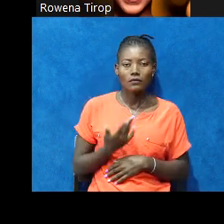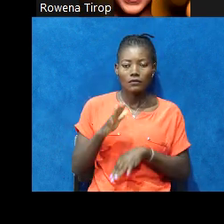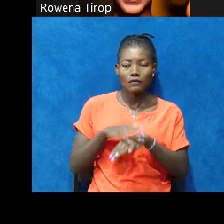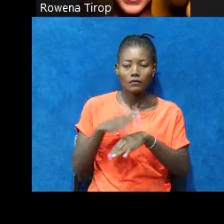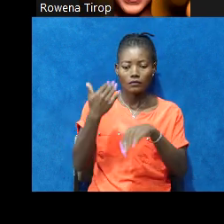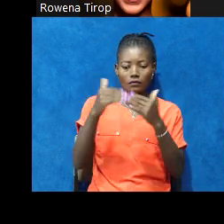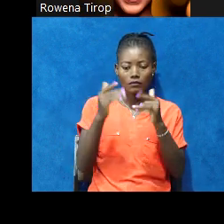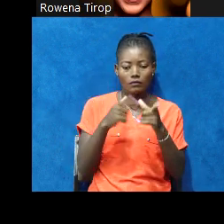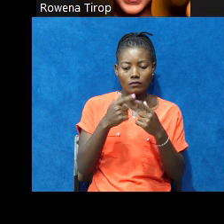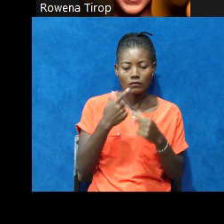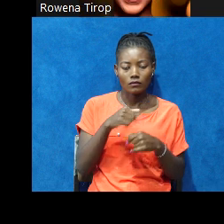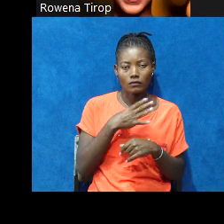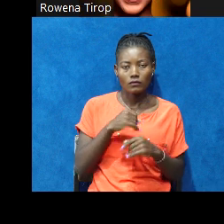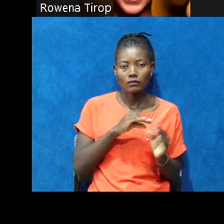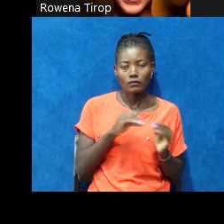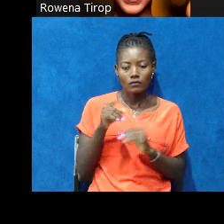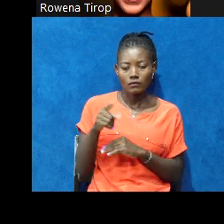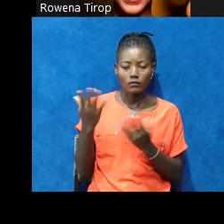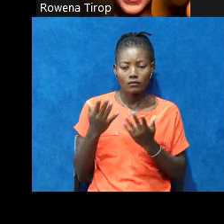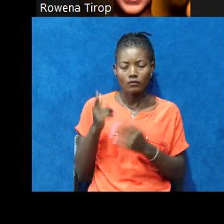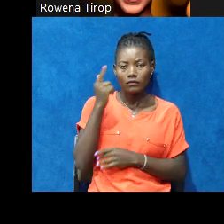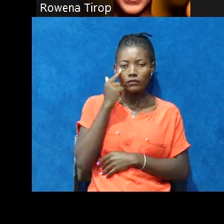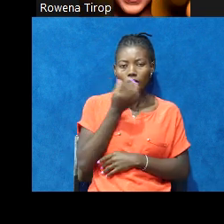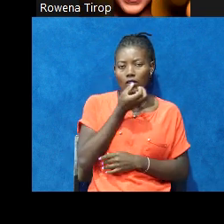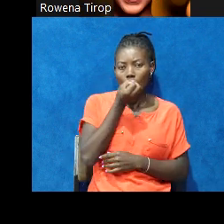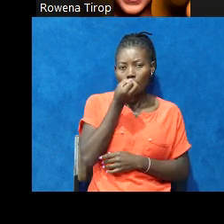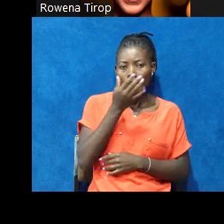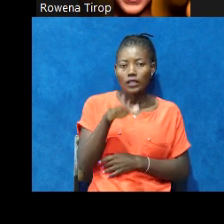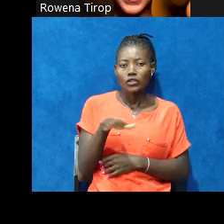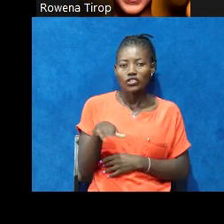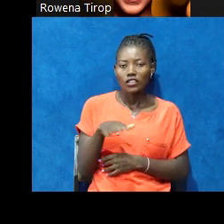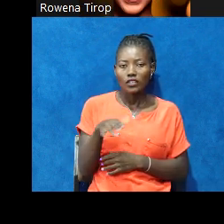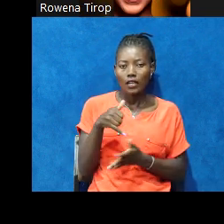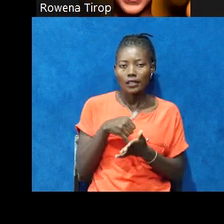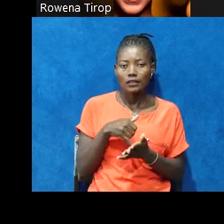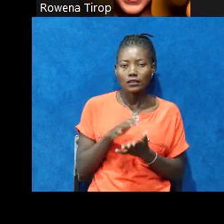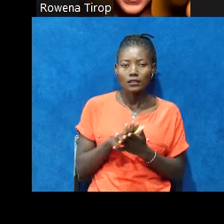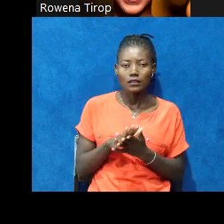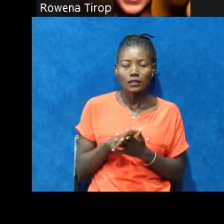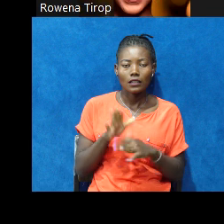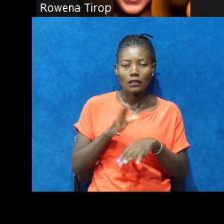spot of this, where you see that orange area, it's the sweet spot of performance where